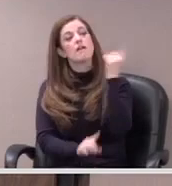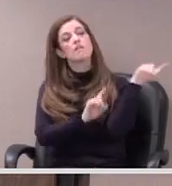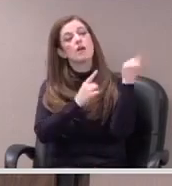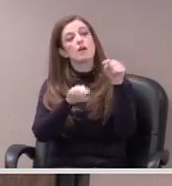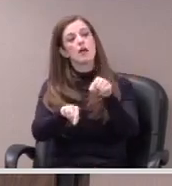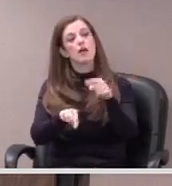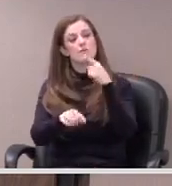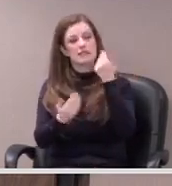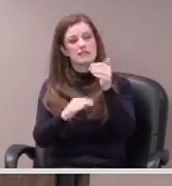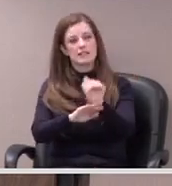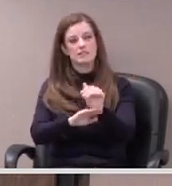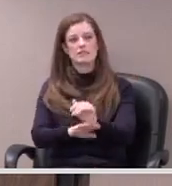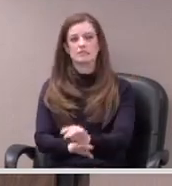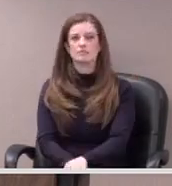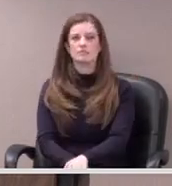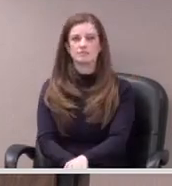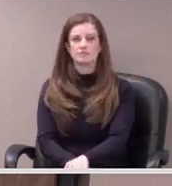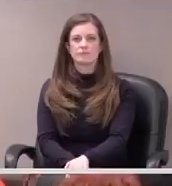this evening.